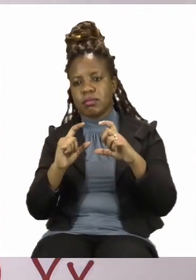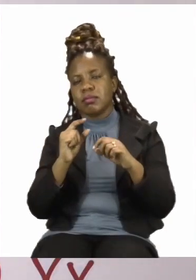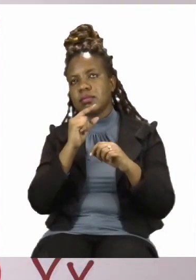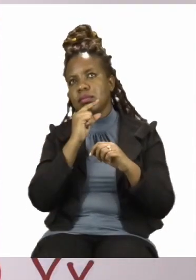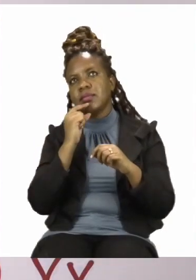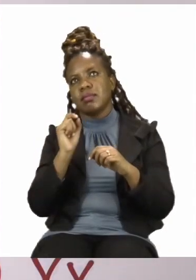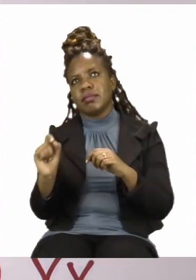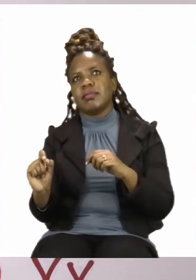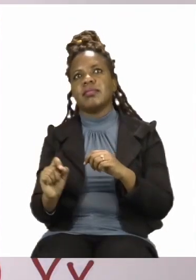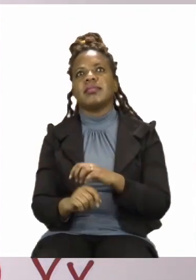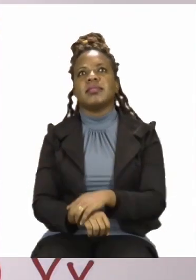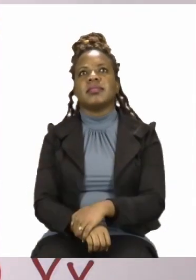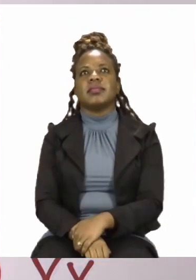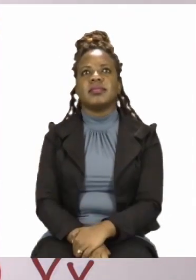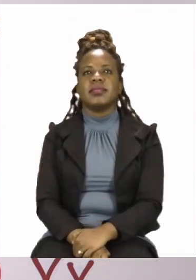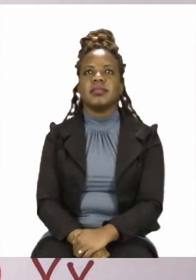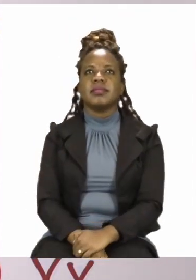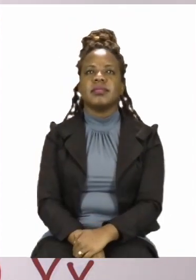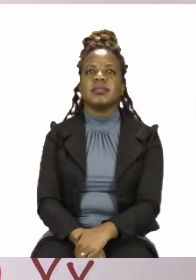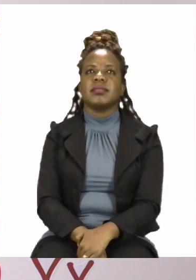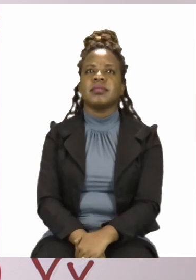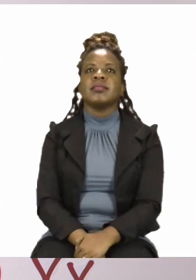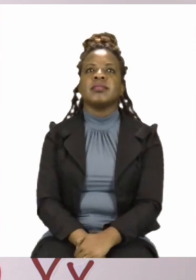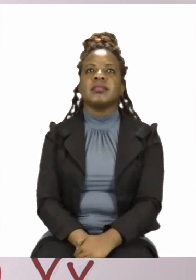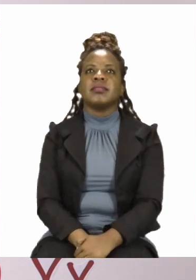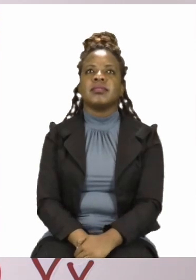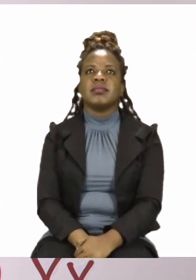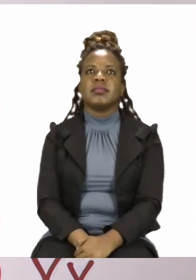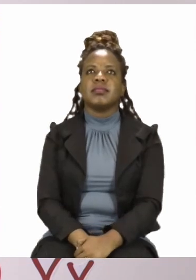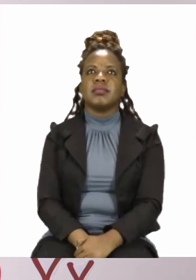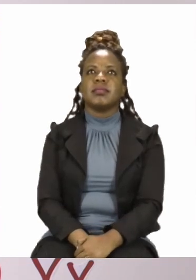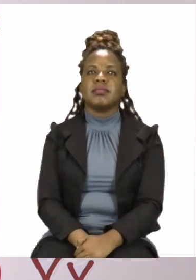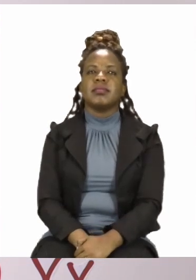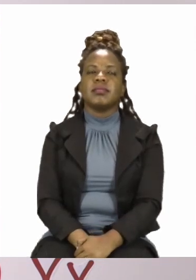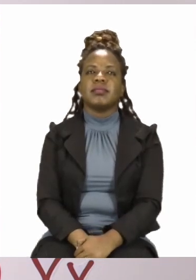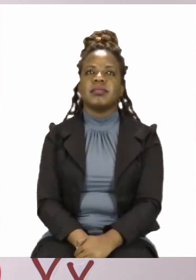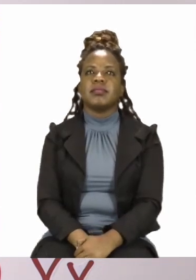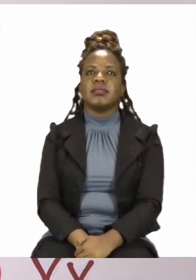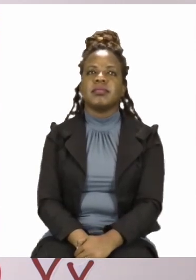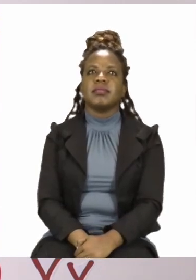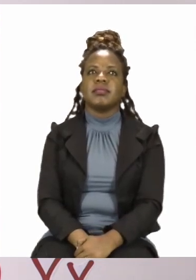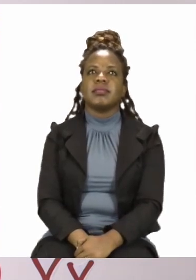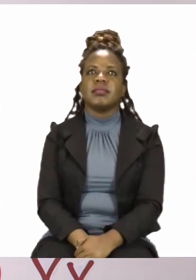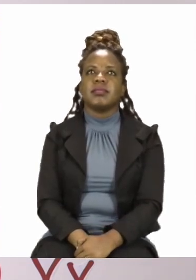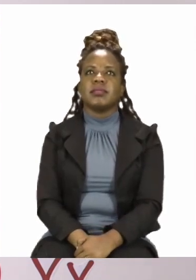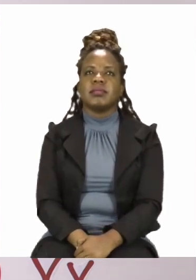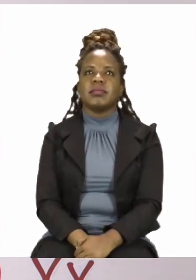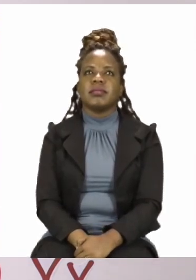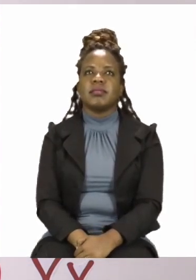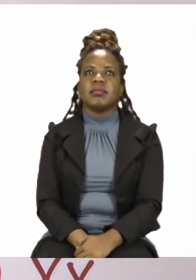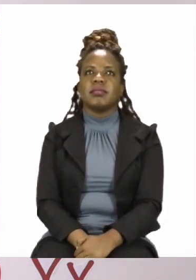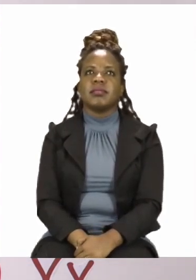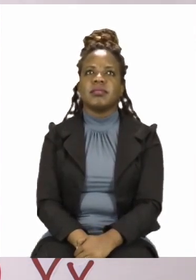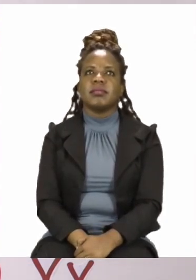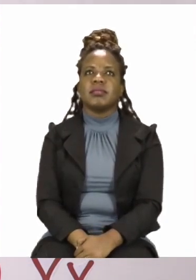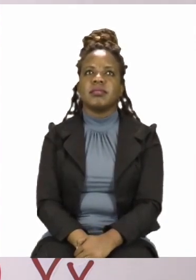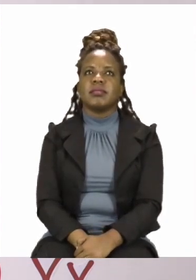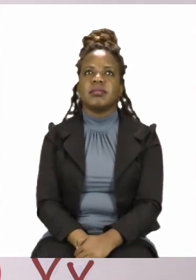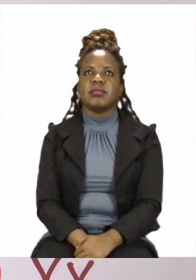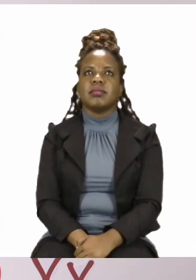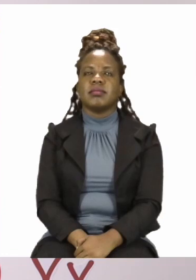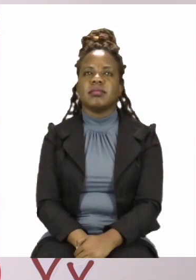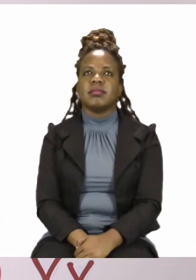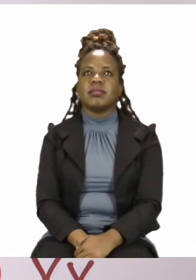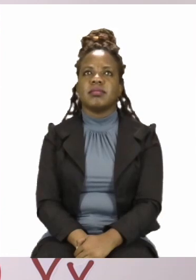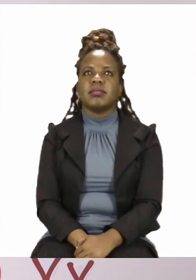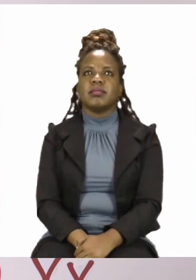going to do this one together. We said the word dish, and they've asked us to